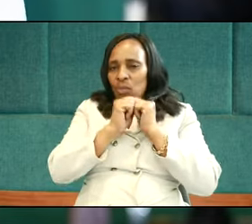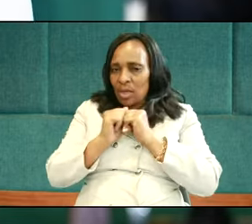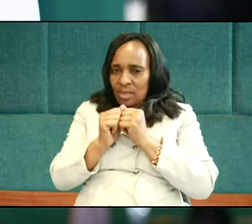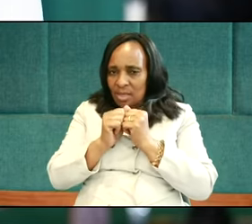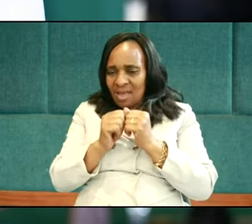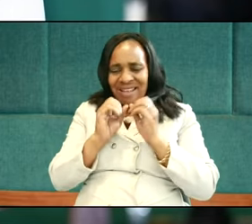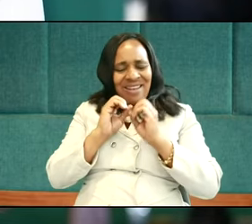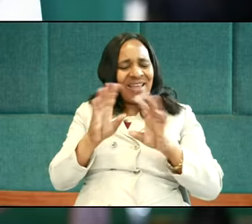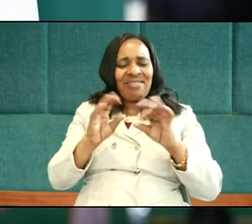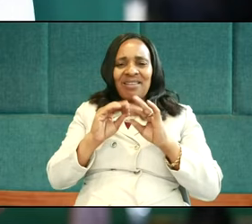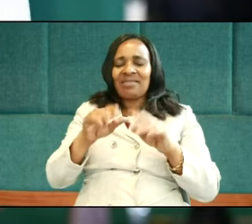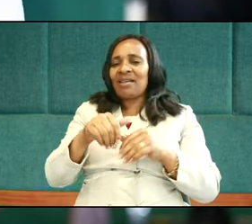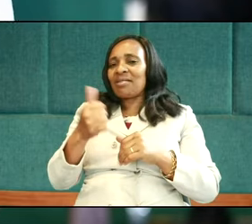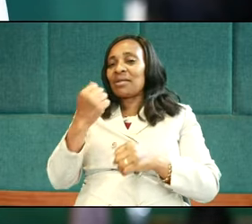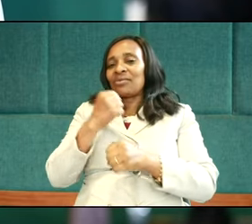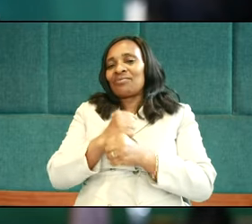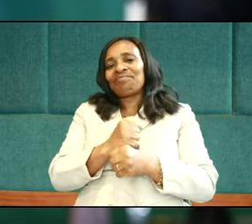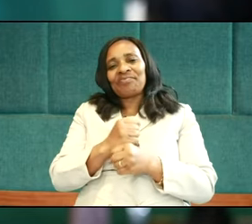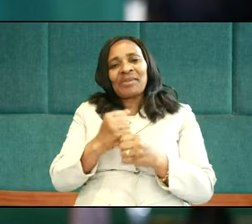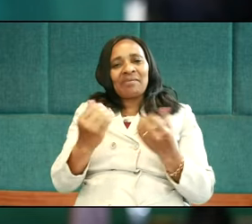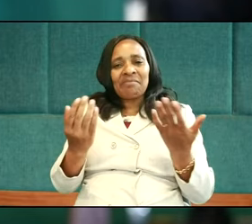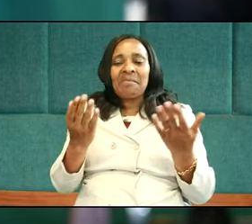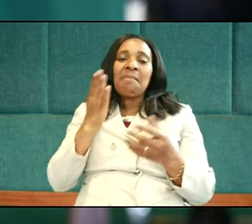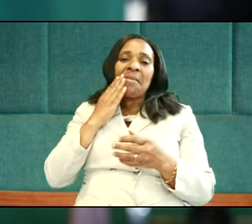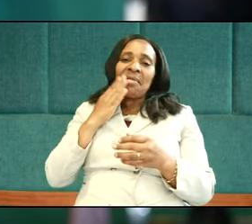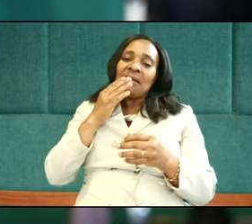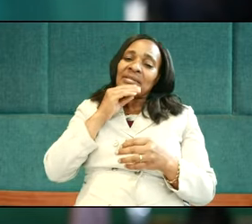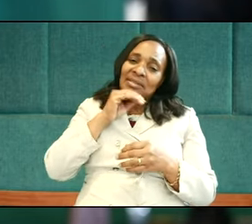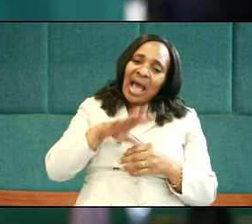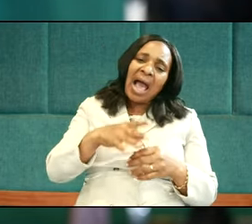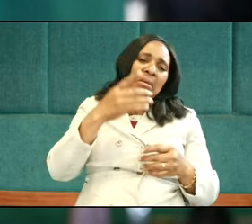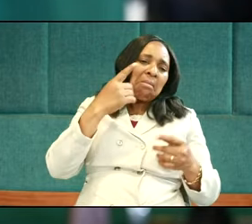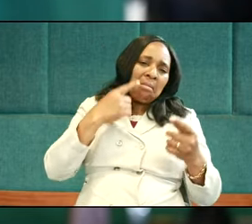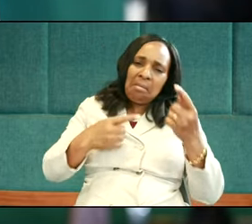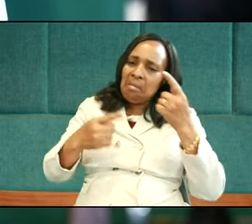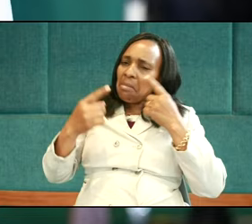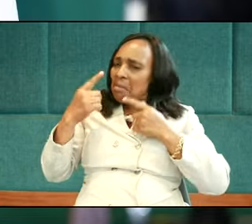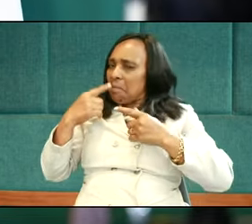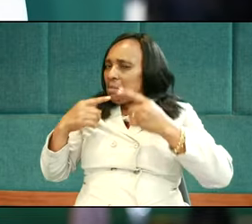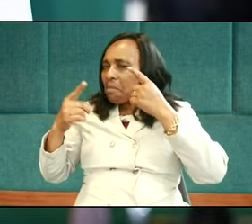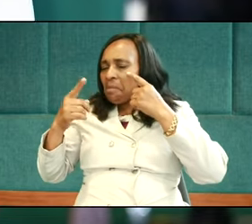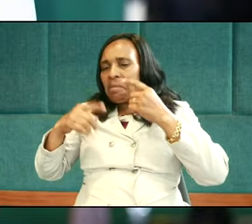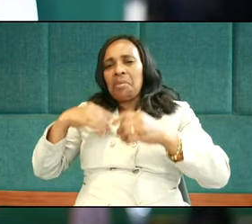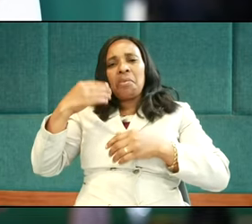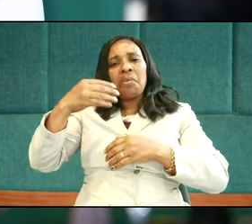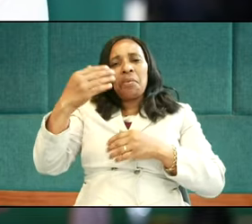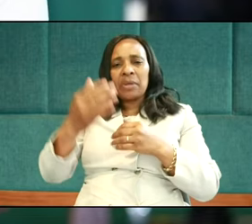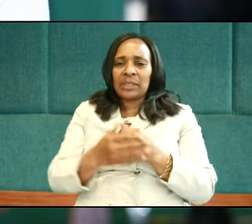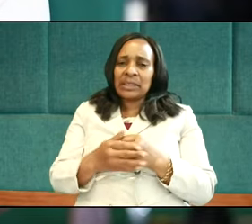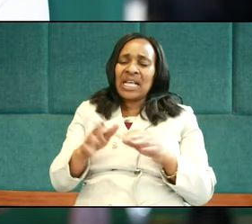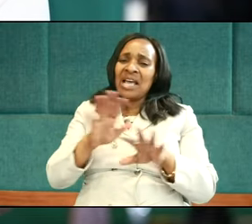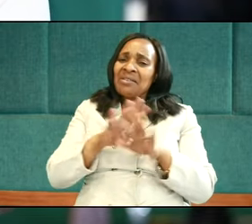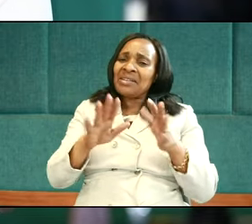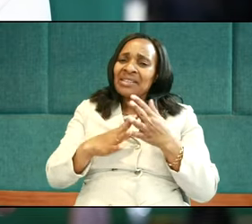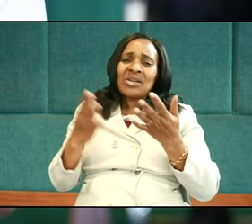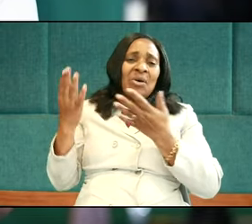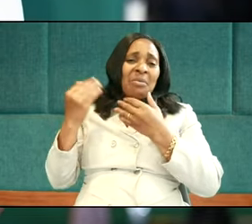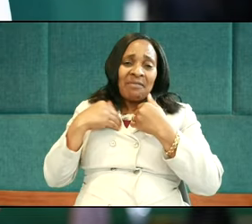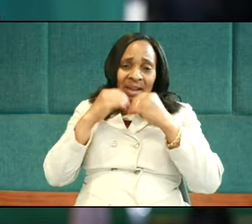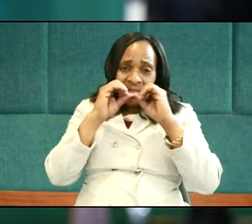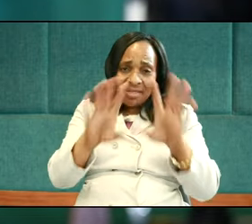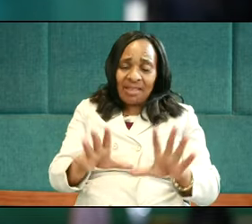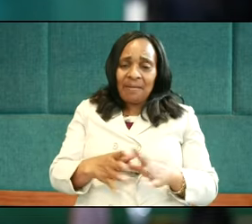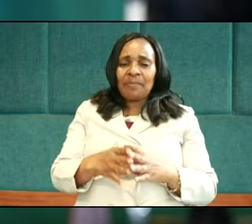was nothing else he could do. Mother and son cried and cried. Just when everything seemed hopeless,